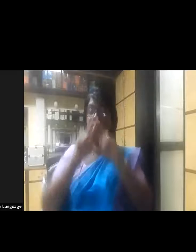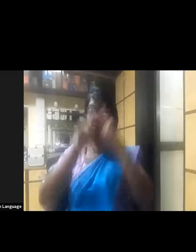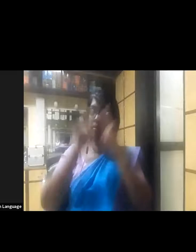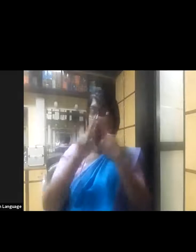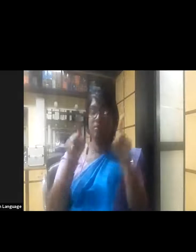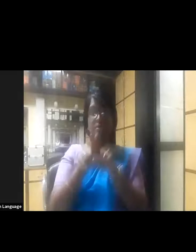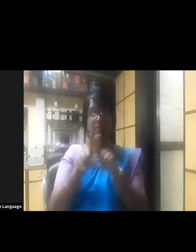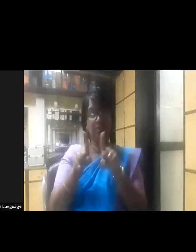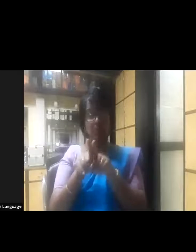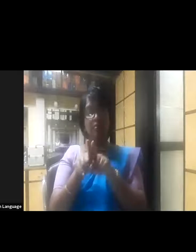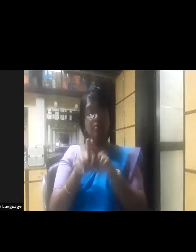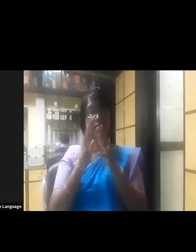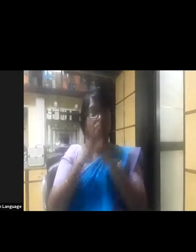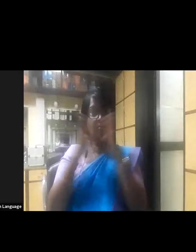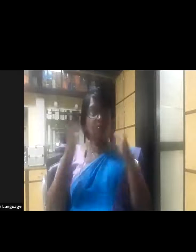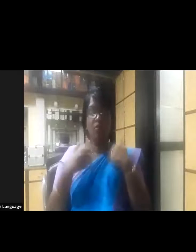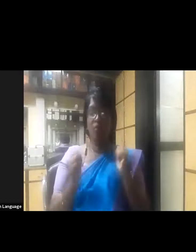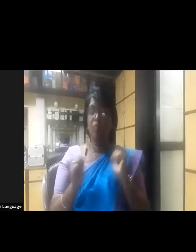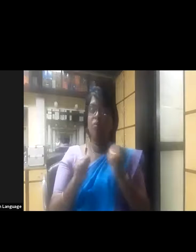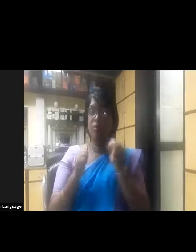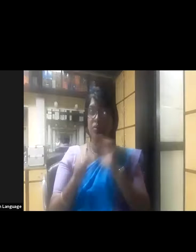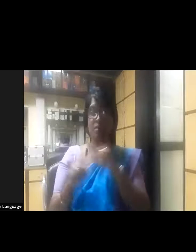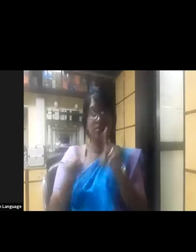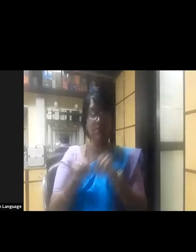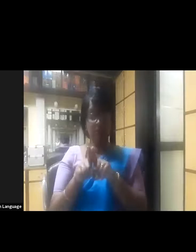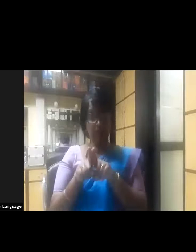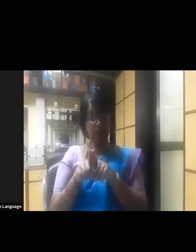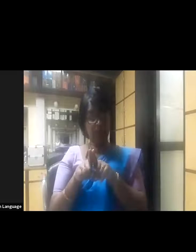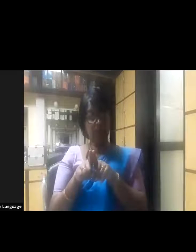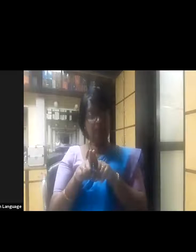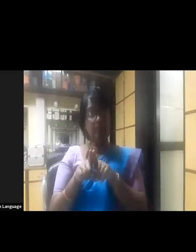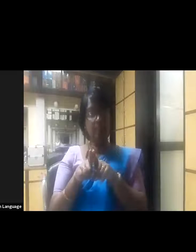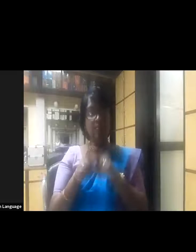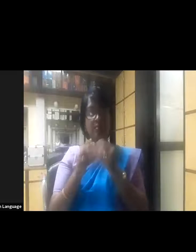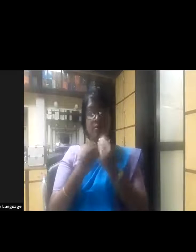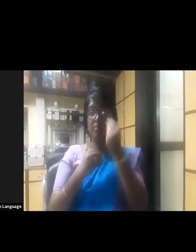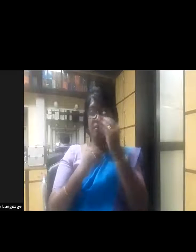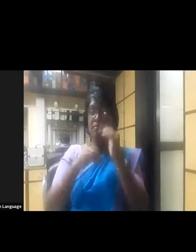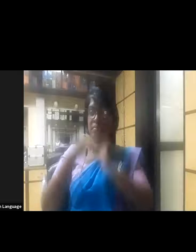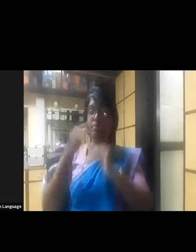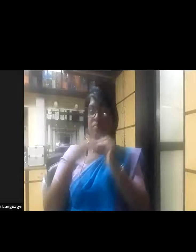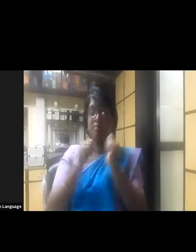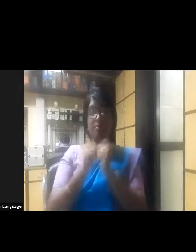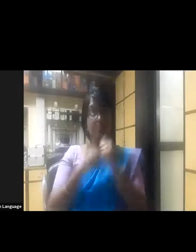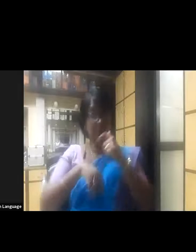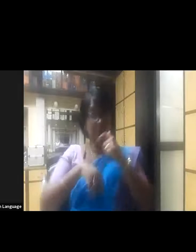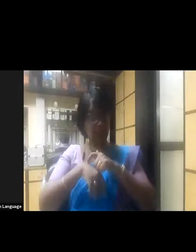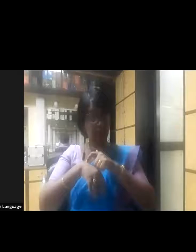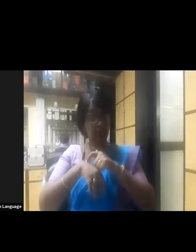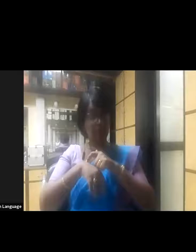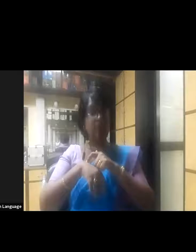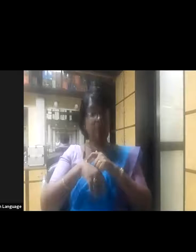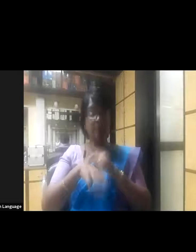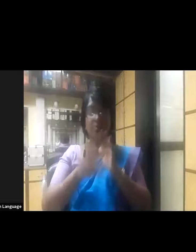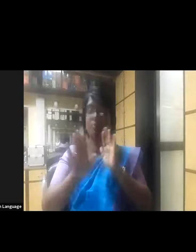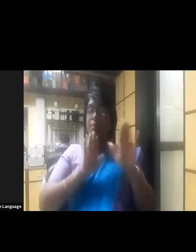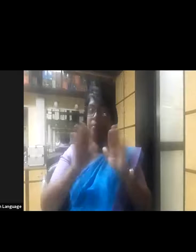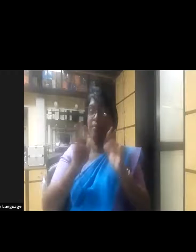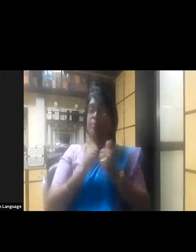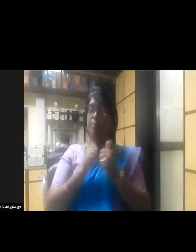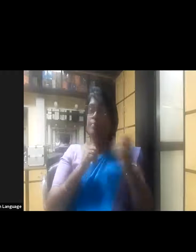risks and opportunities in the supply chain is critical for sustenance and long-term value